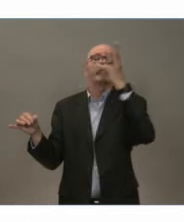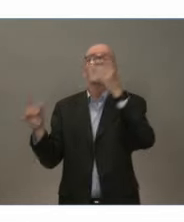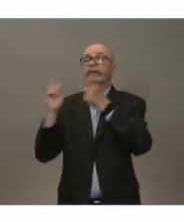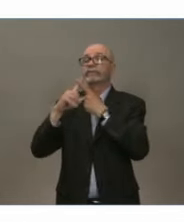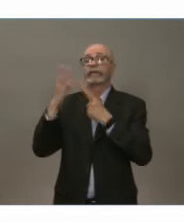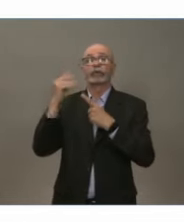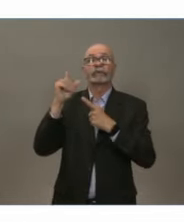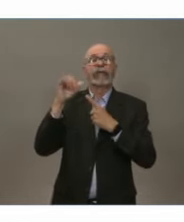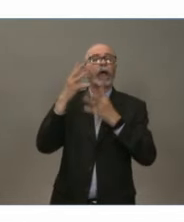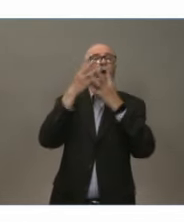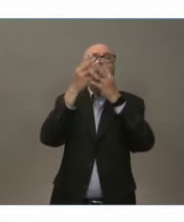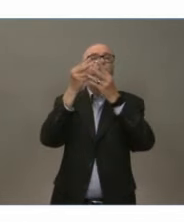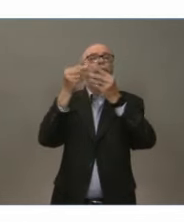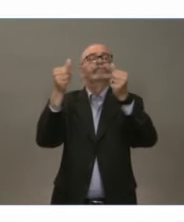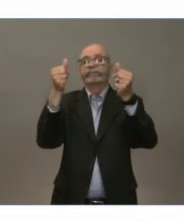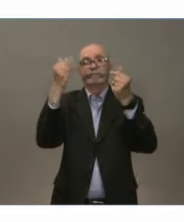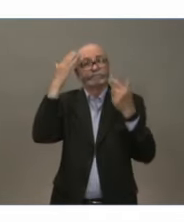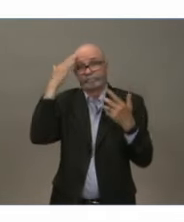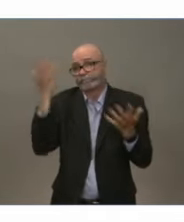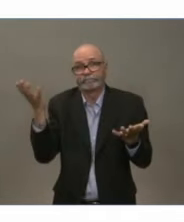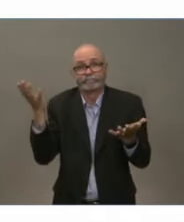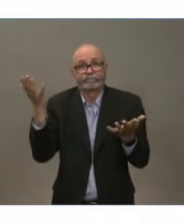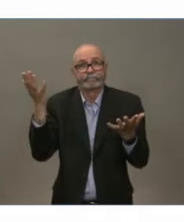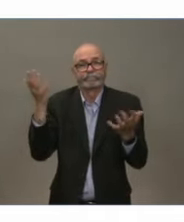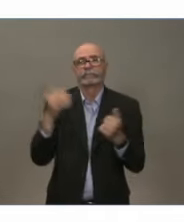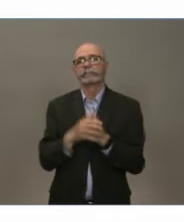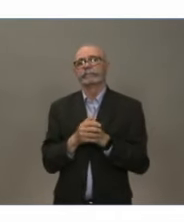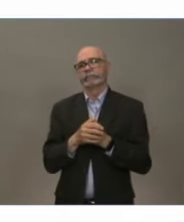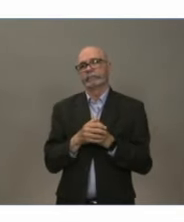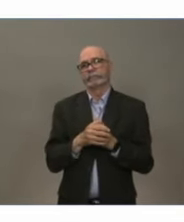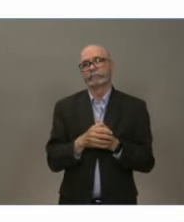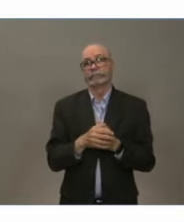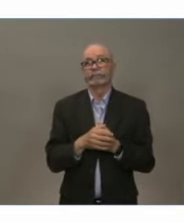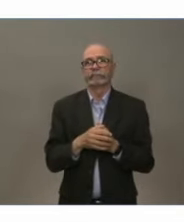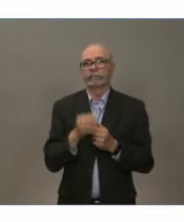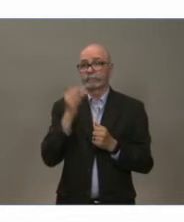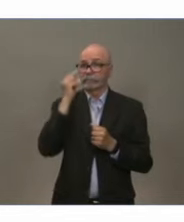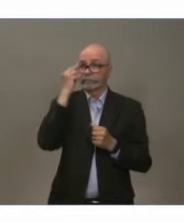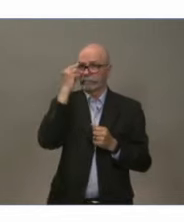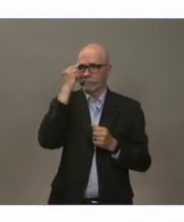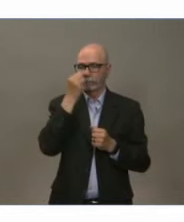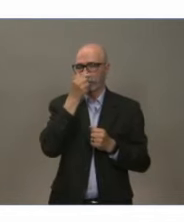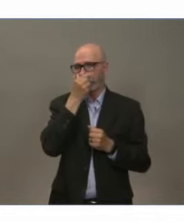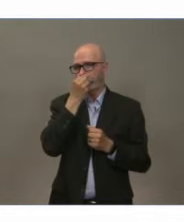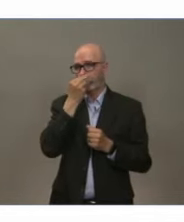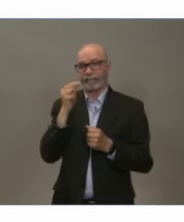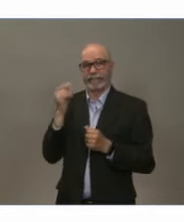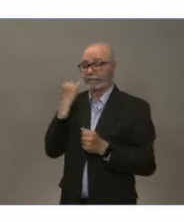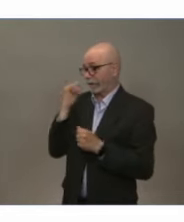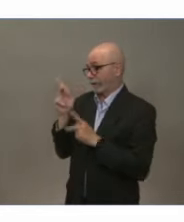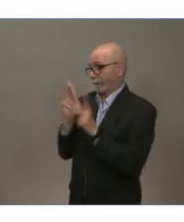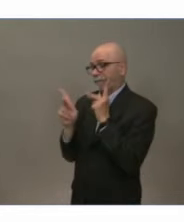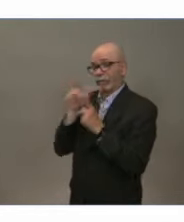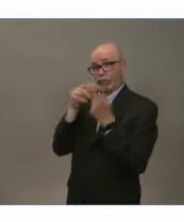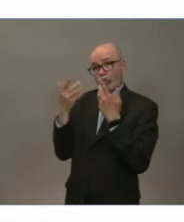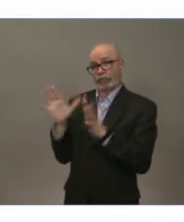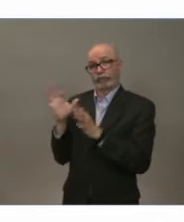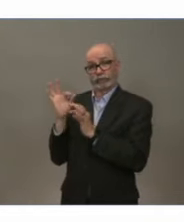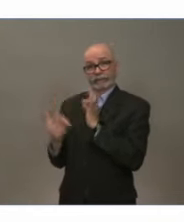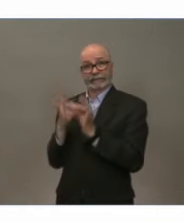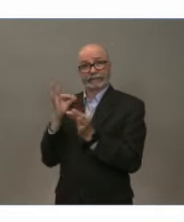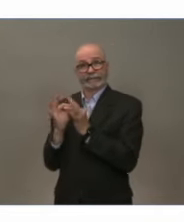people to become symptomatic and test positive. Other people that are tested they may not be in the same situation. They may not